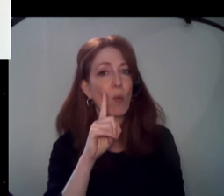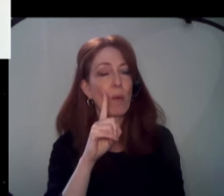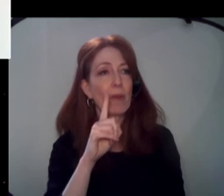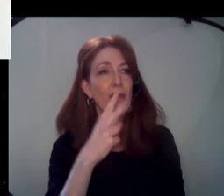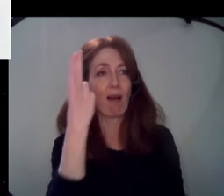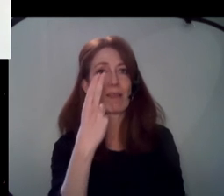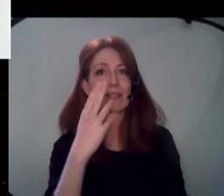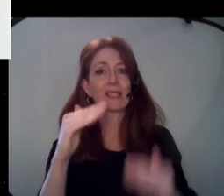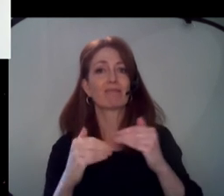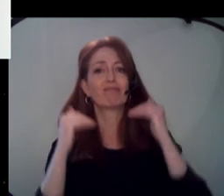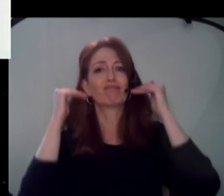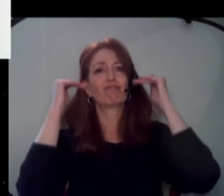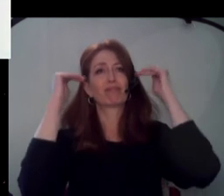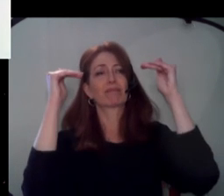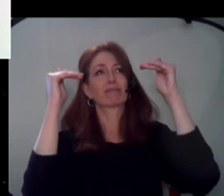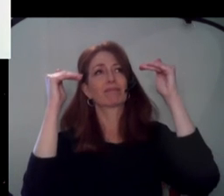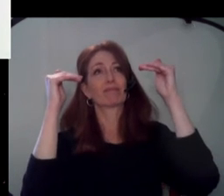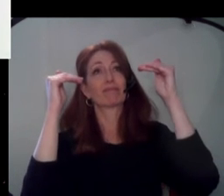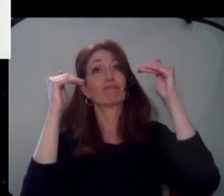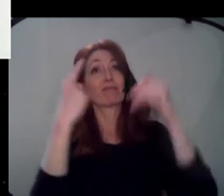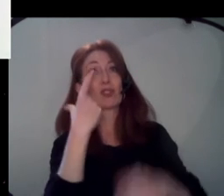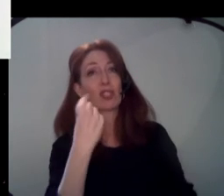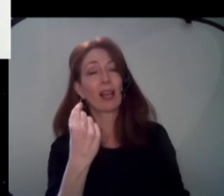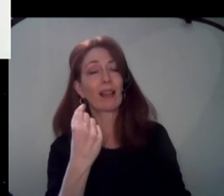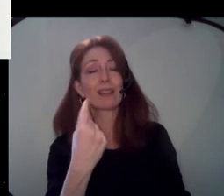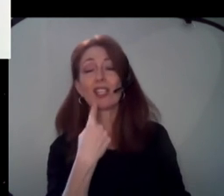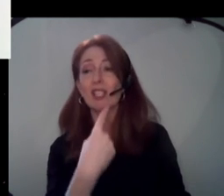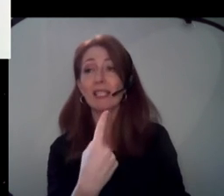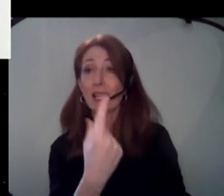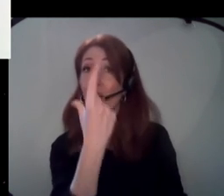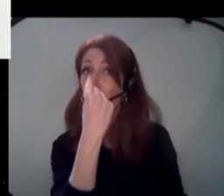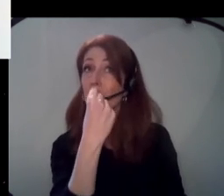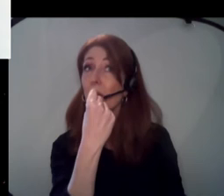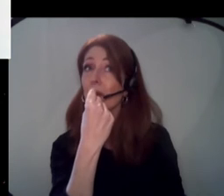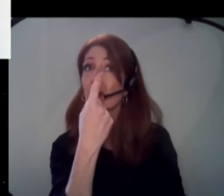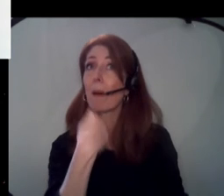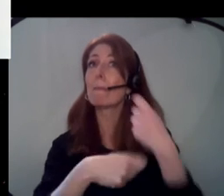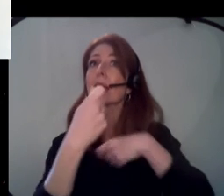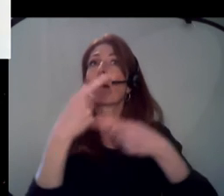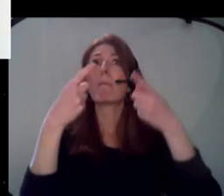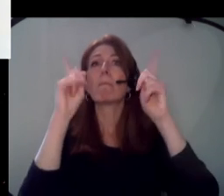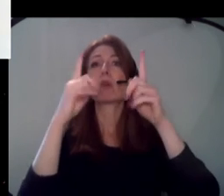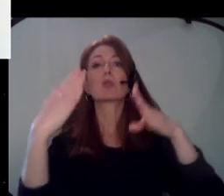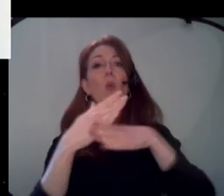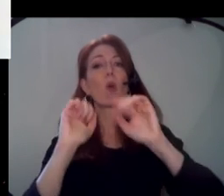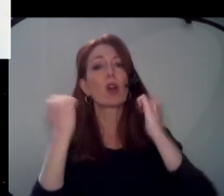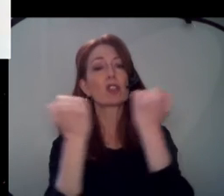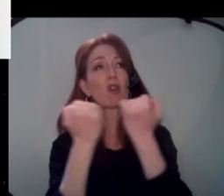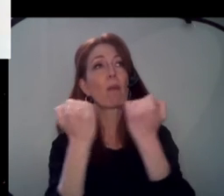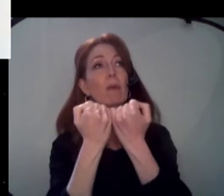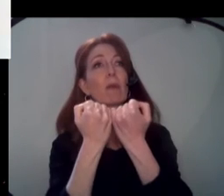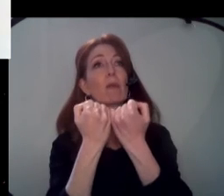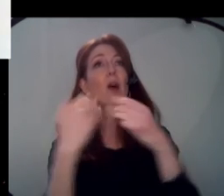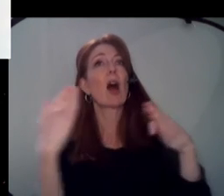level. And she says it is possible to sort of be the boss of your own workshop and work on equal terms